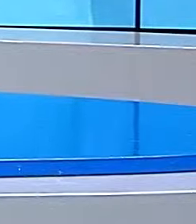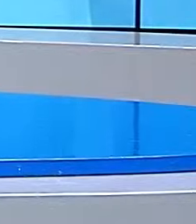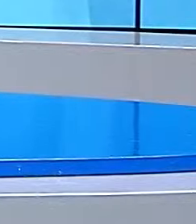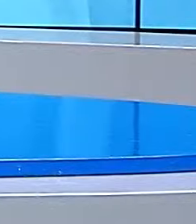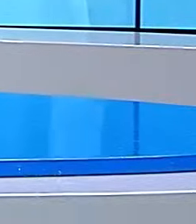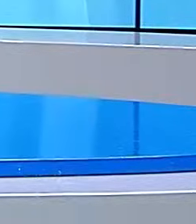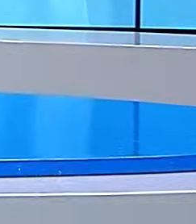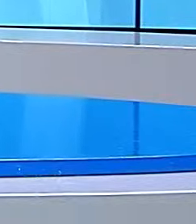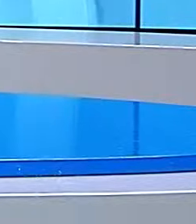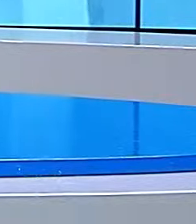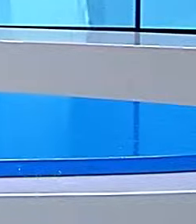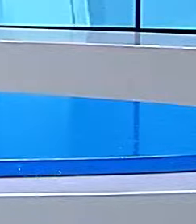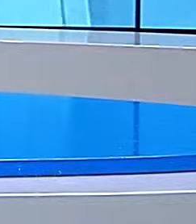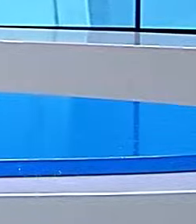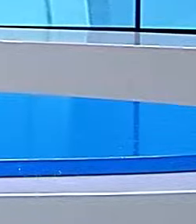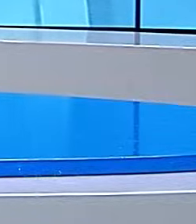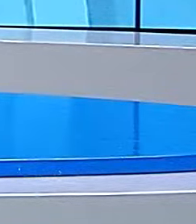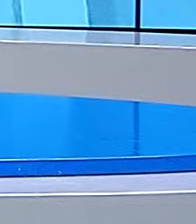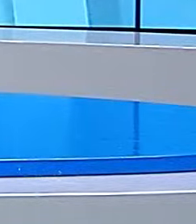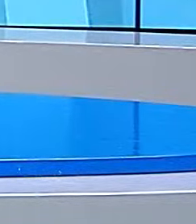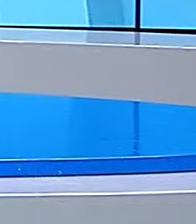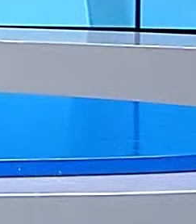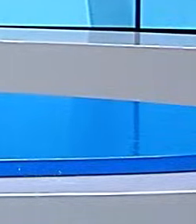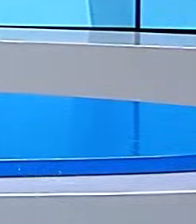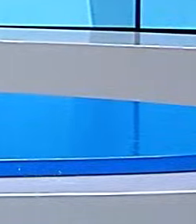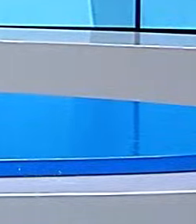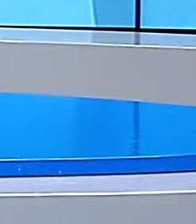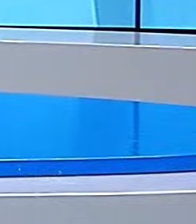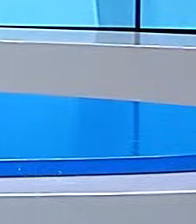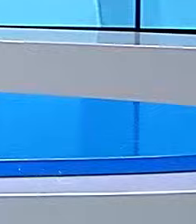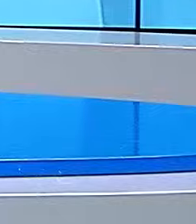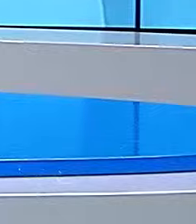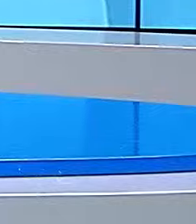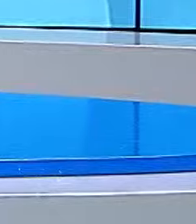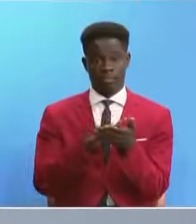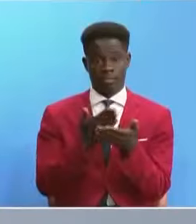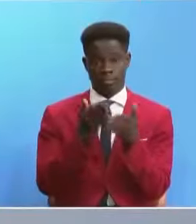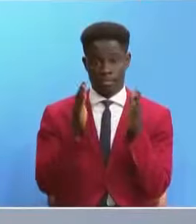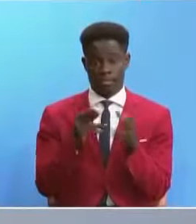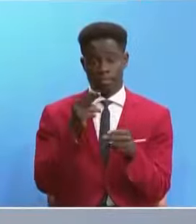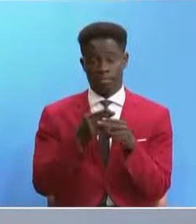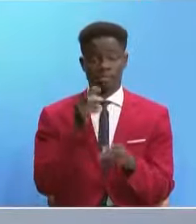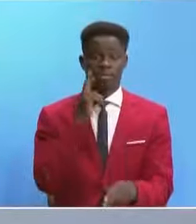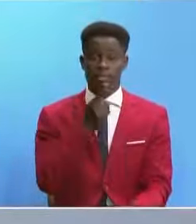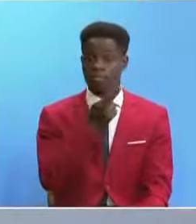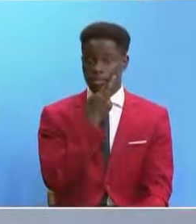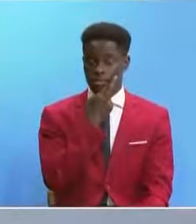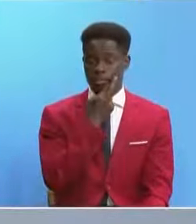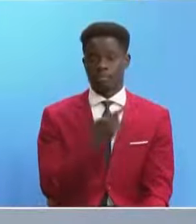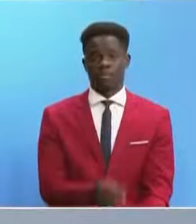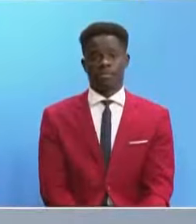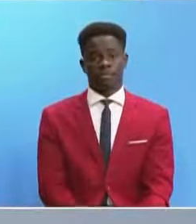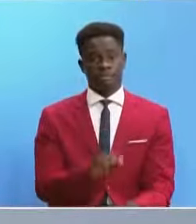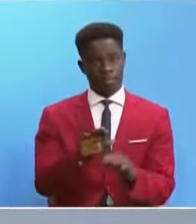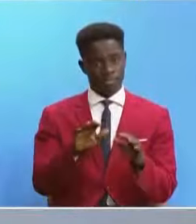Well, that's all we had for you on this bulletin. On behalf of my sign language interpreter, Reynard Simkonde, and the entire news